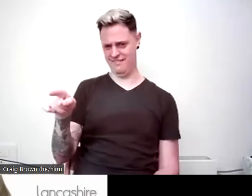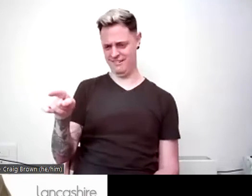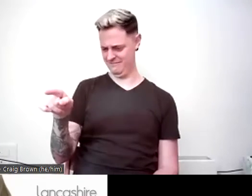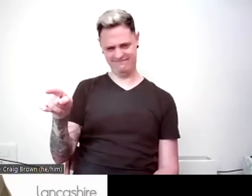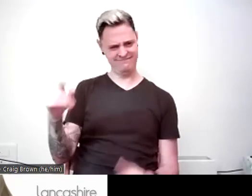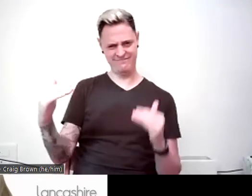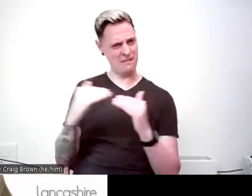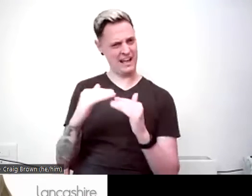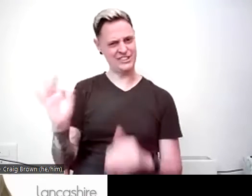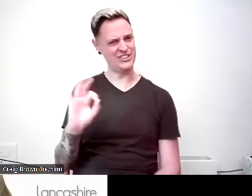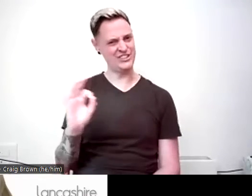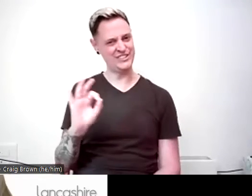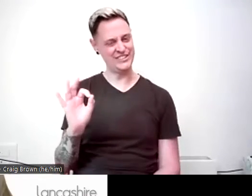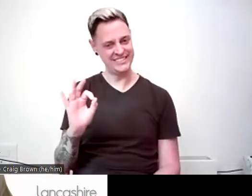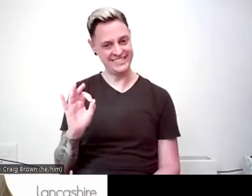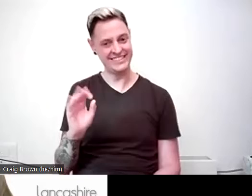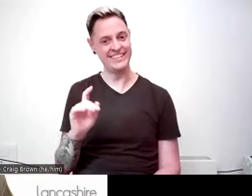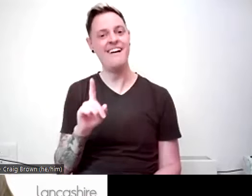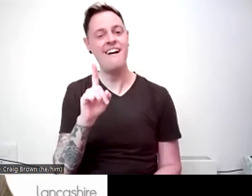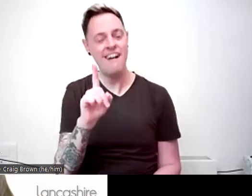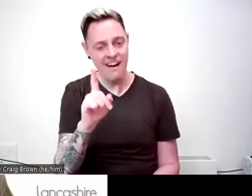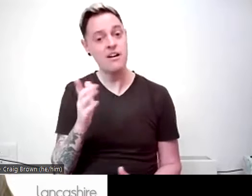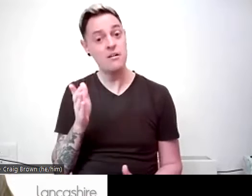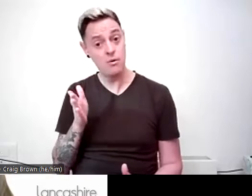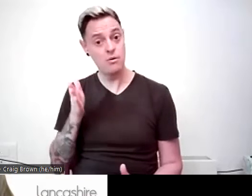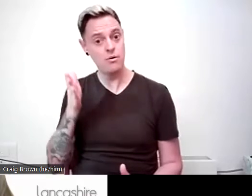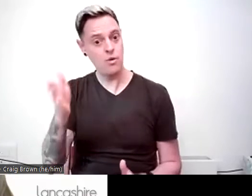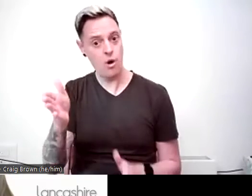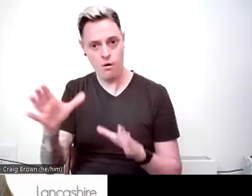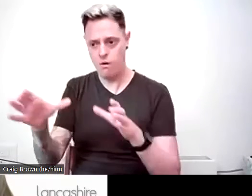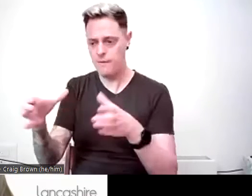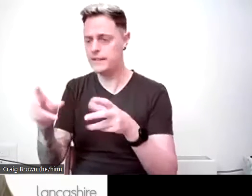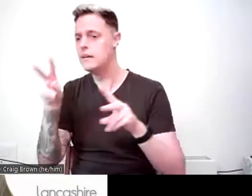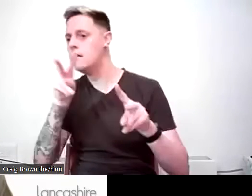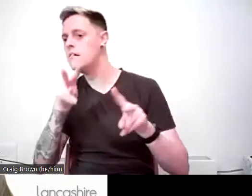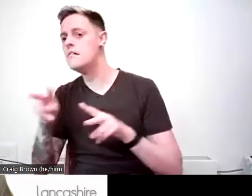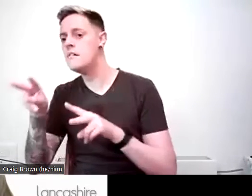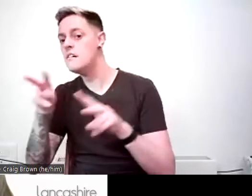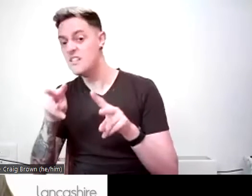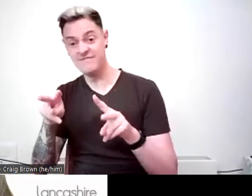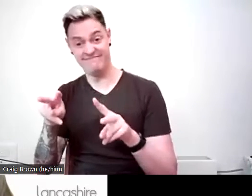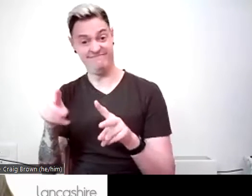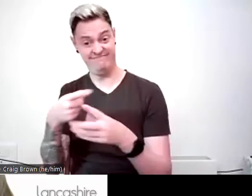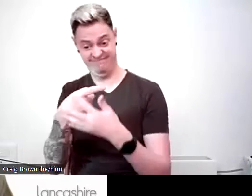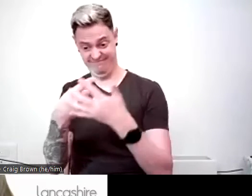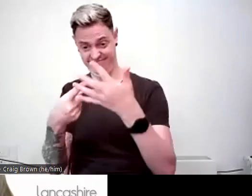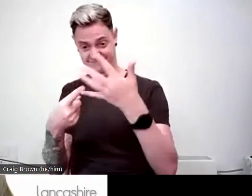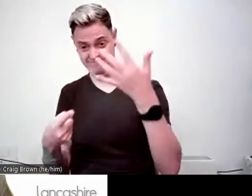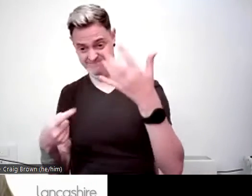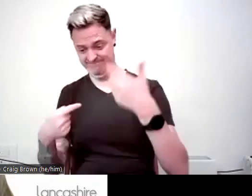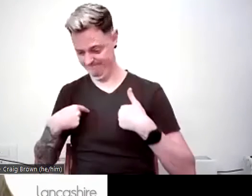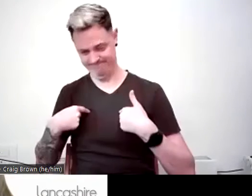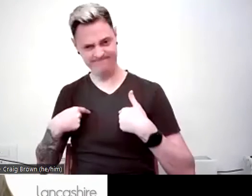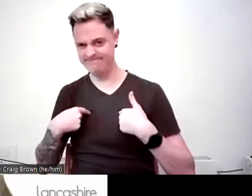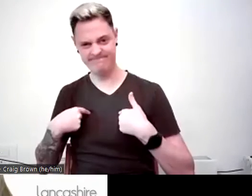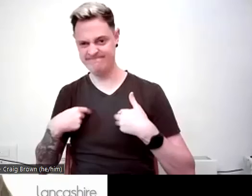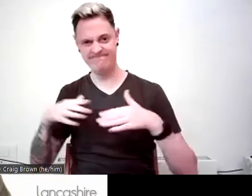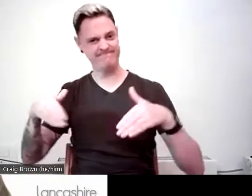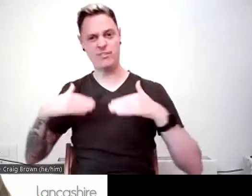how it is presented, when you go on Instagram and type in yoga, that's exactly what you see. You're going to think, okay, well, that's not for me then, is it really?